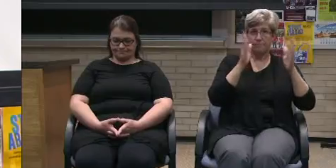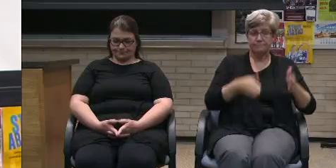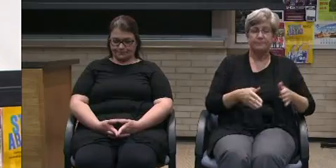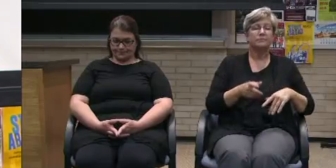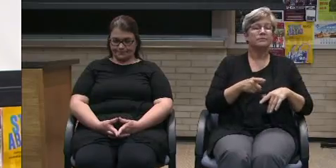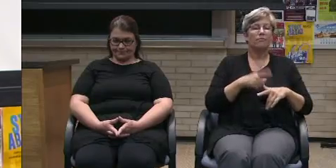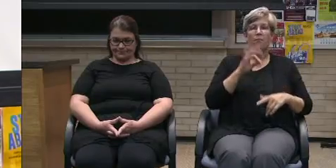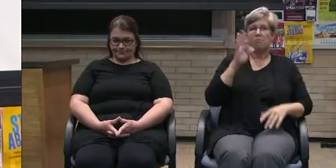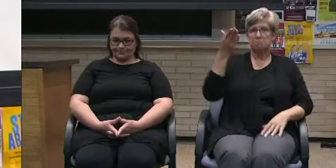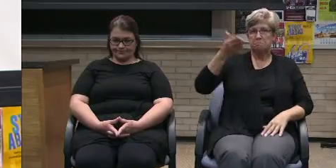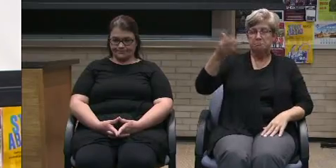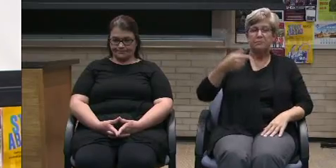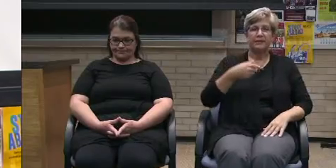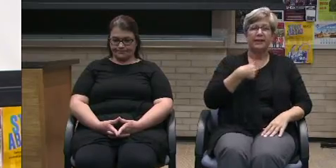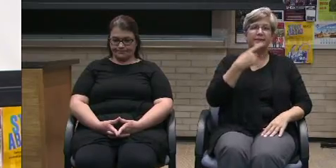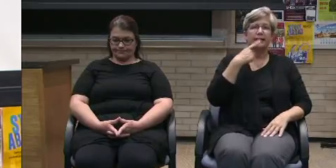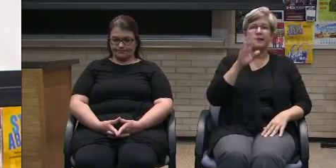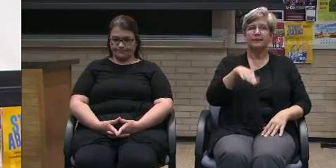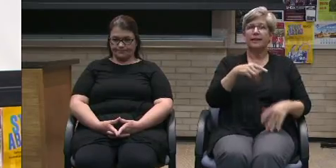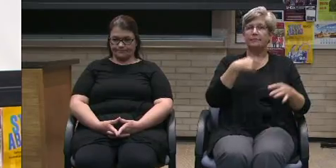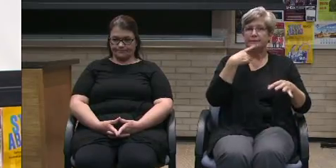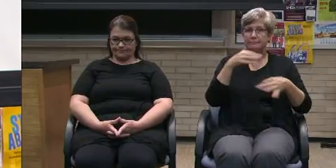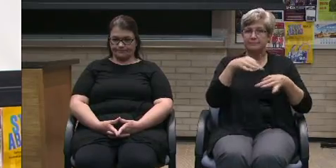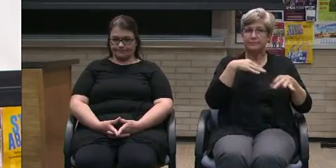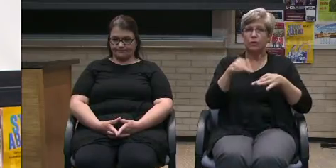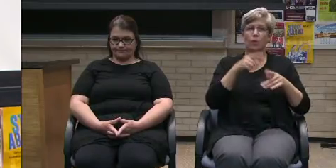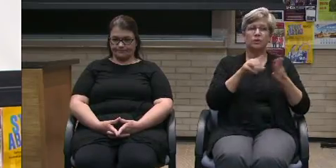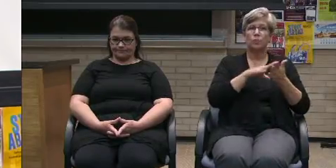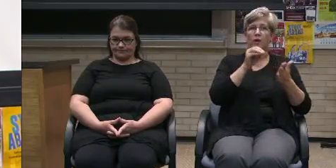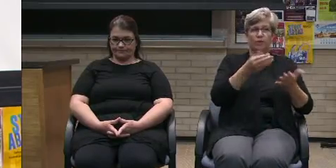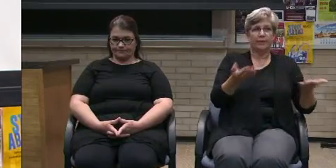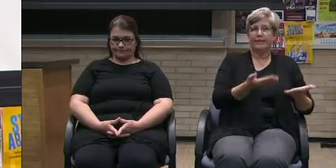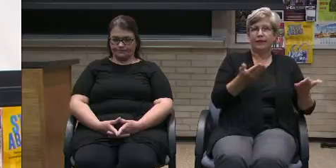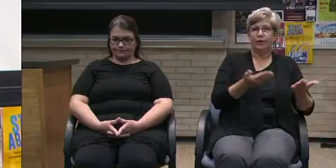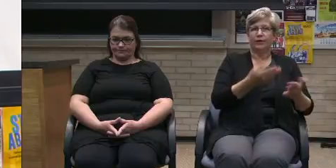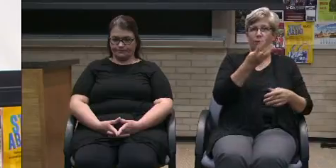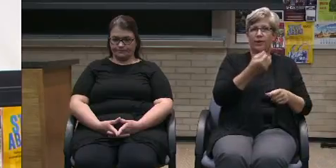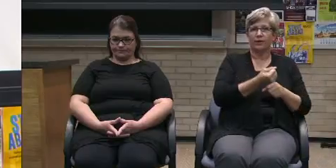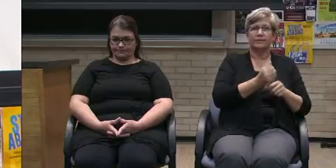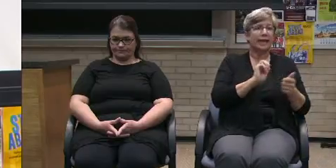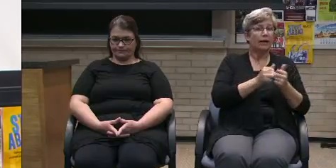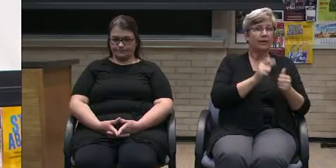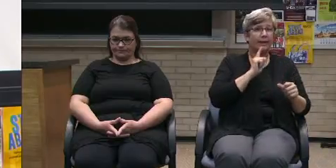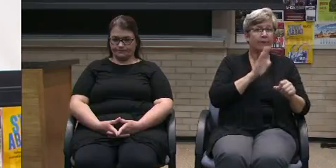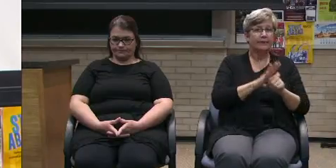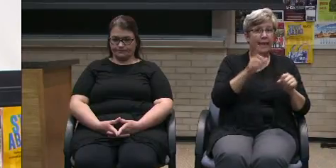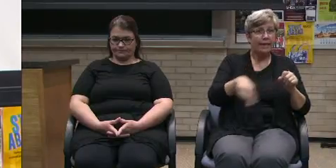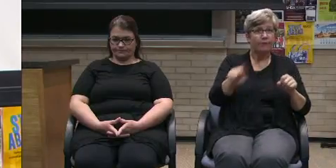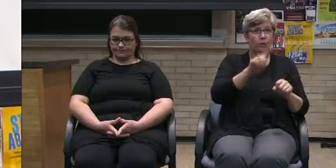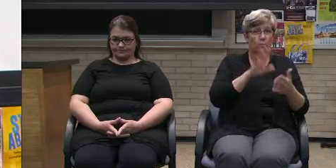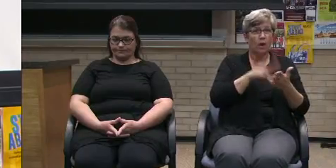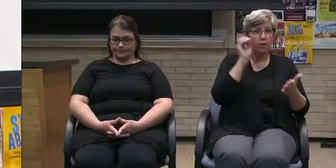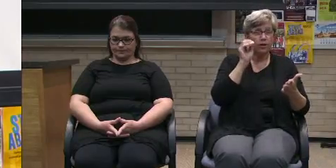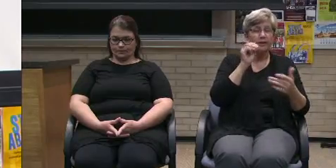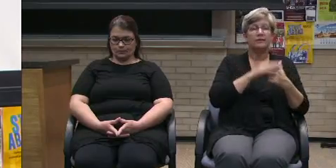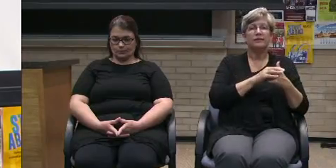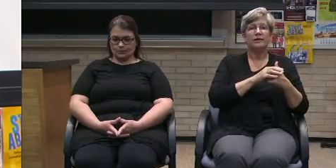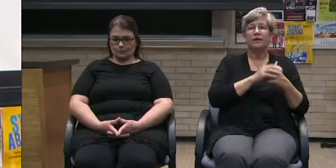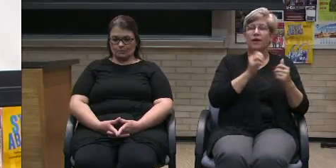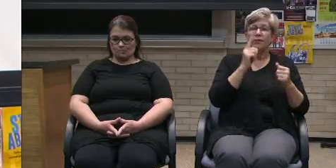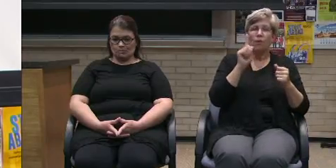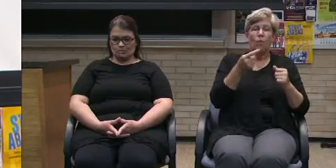them, let me tell you about what you're going to get at Brockport. Now, how can I guarantee that everyone is going to get what I'm about to say? Well, the only thing that every